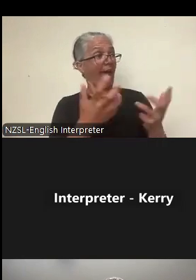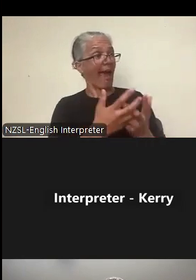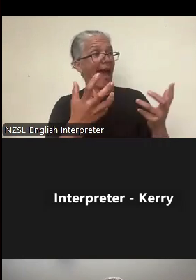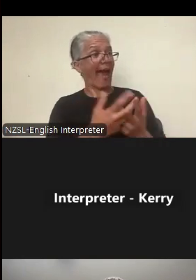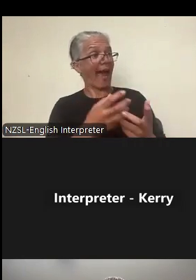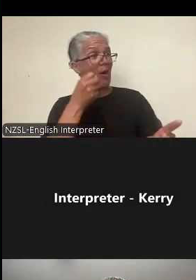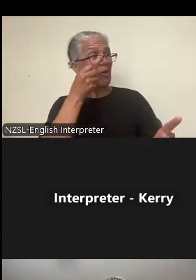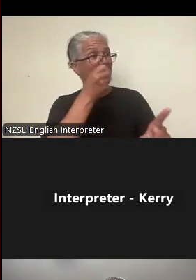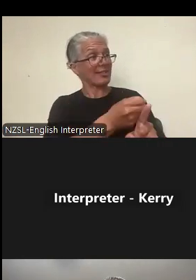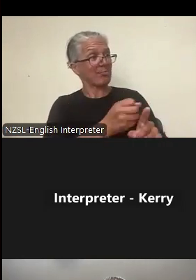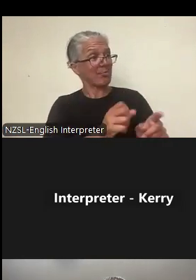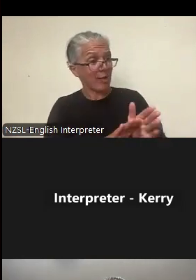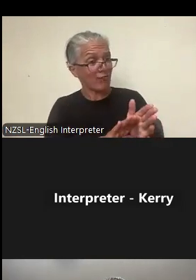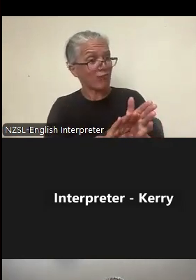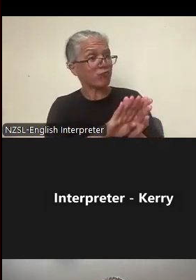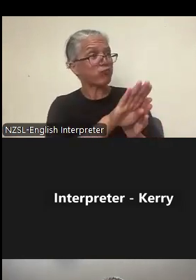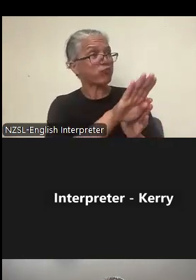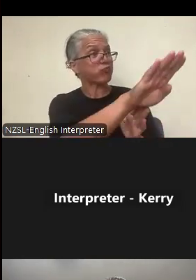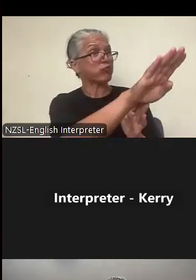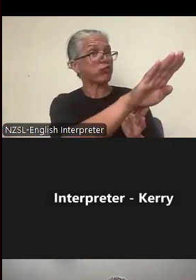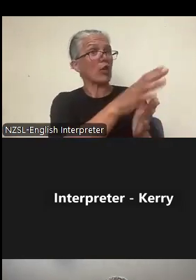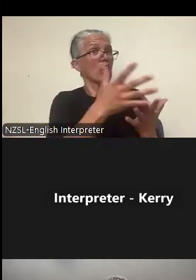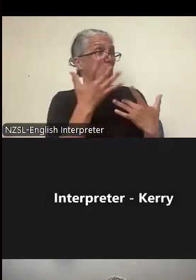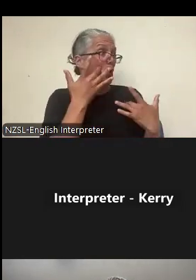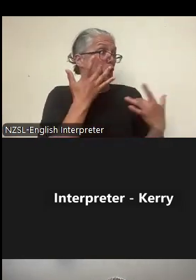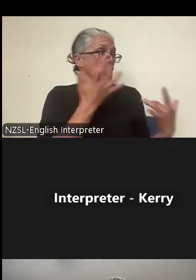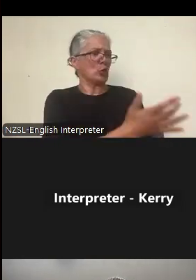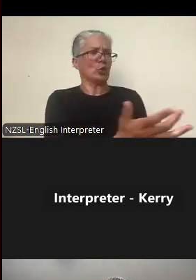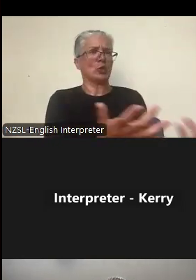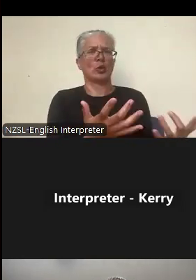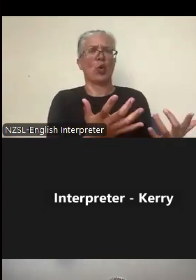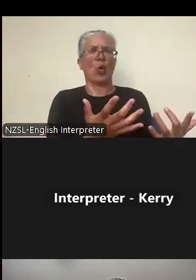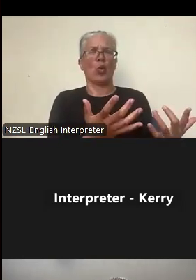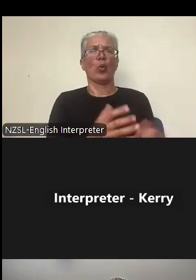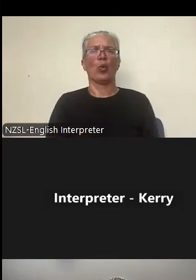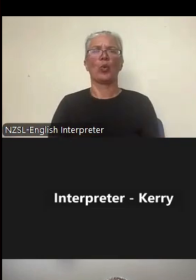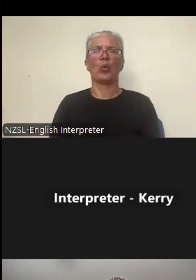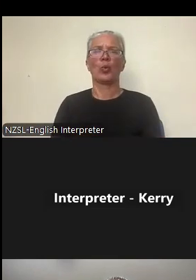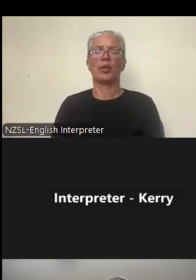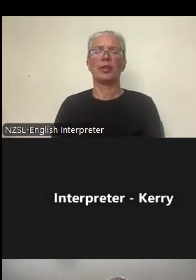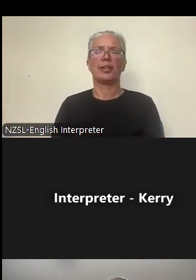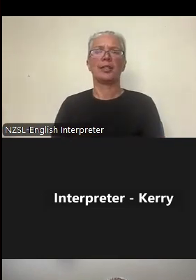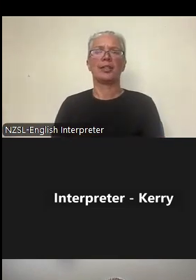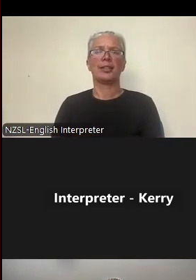children's learning and achievement in your own context.